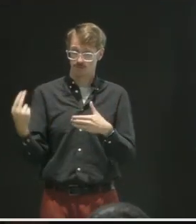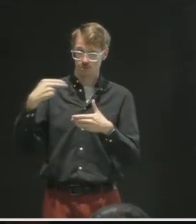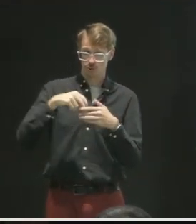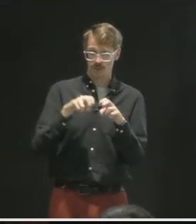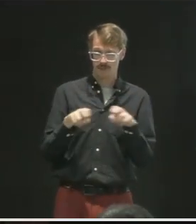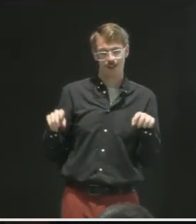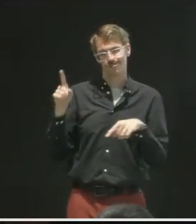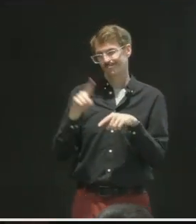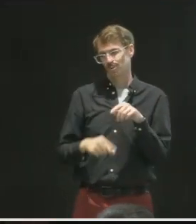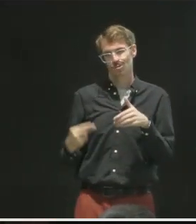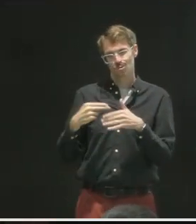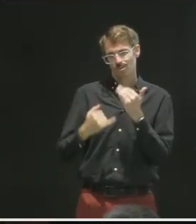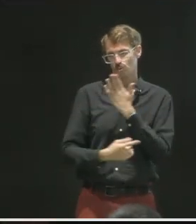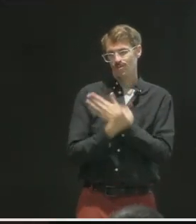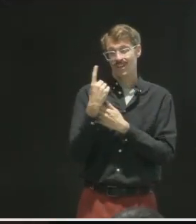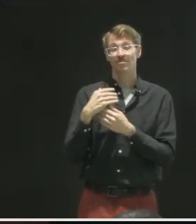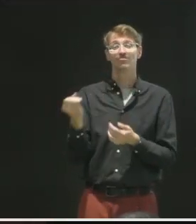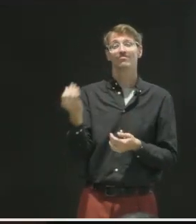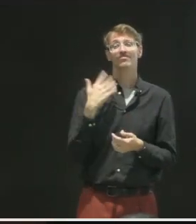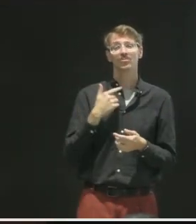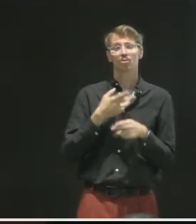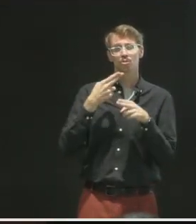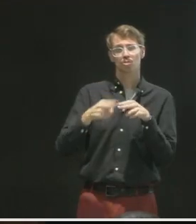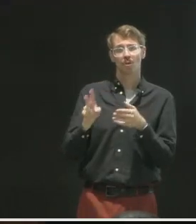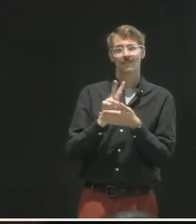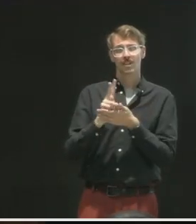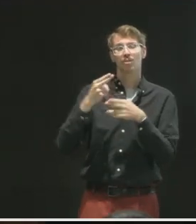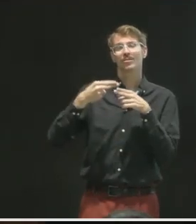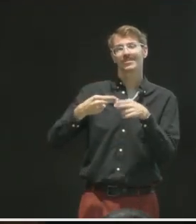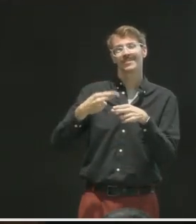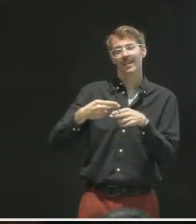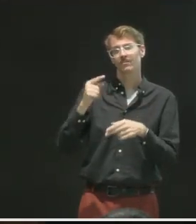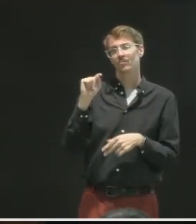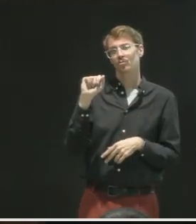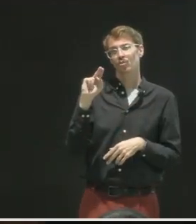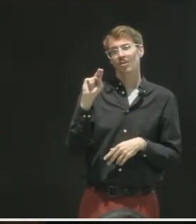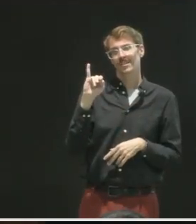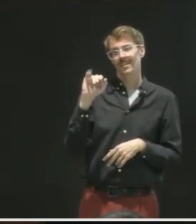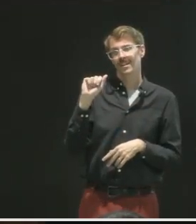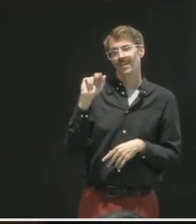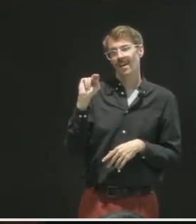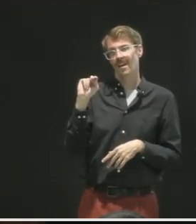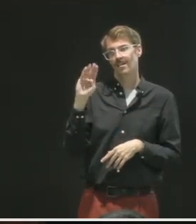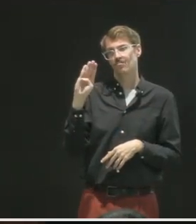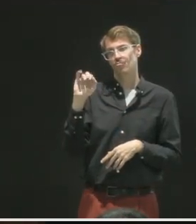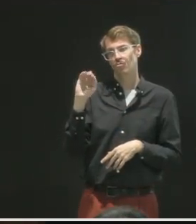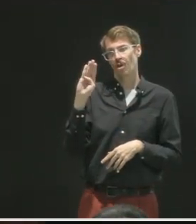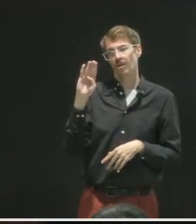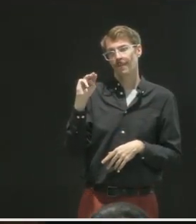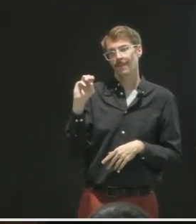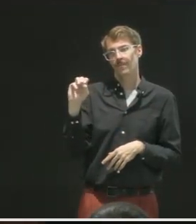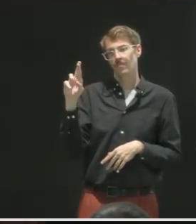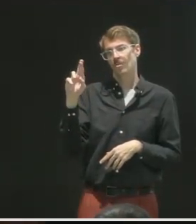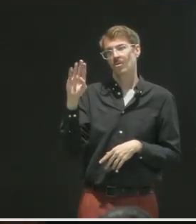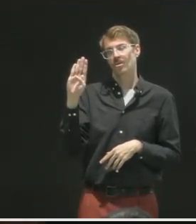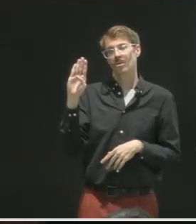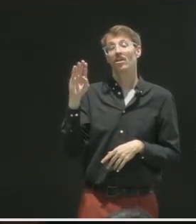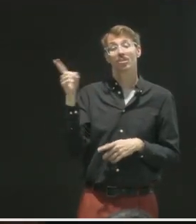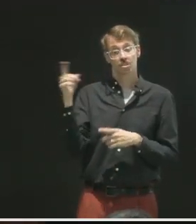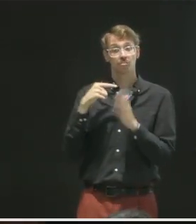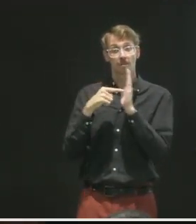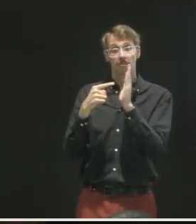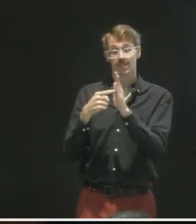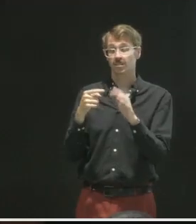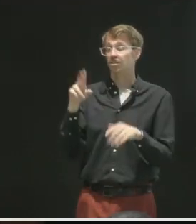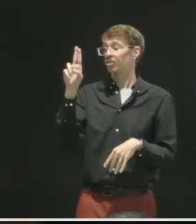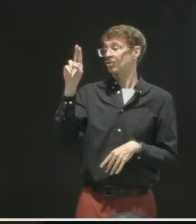and she sent us a short video. Her name is Tony Ann Broadburr, representative of the UN Women Multi-Country